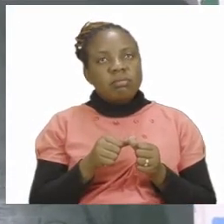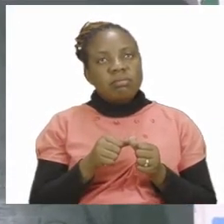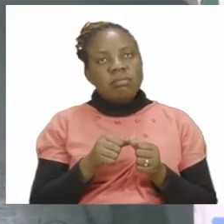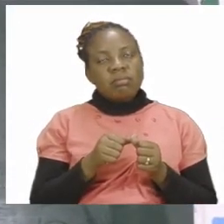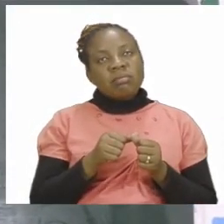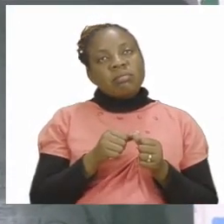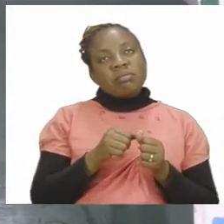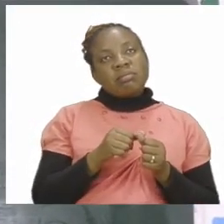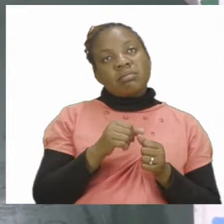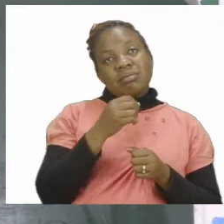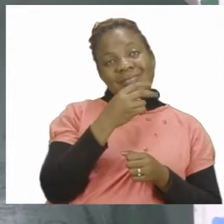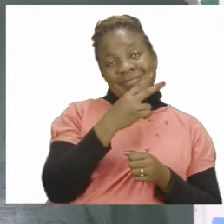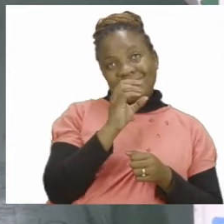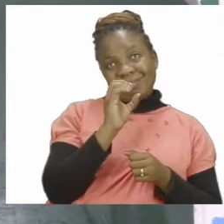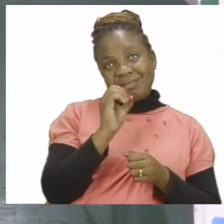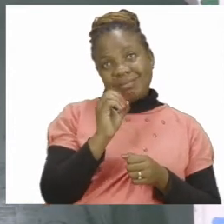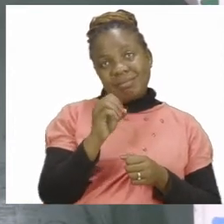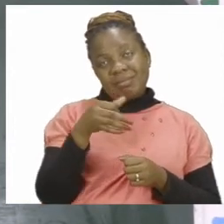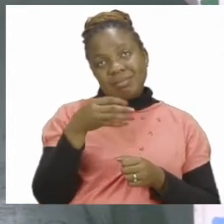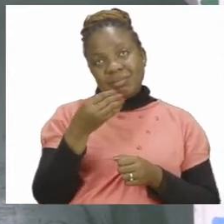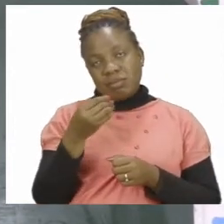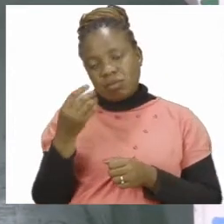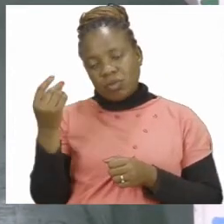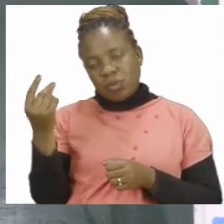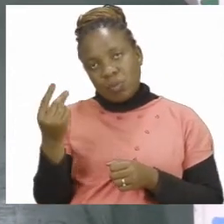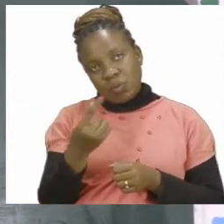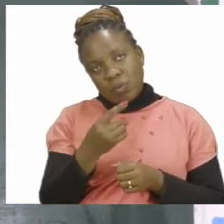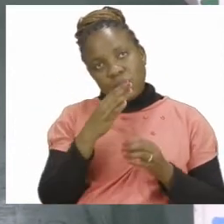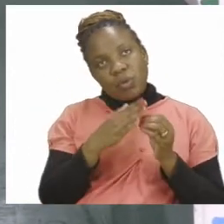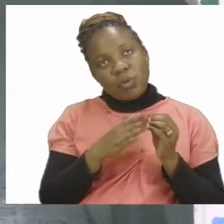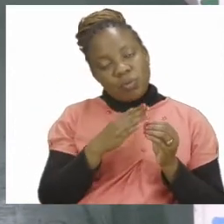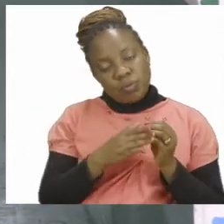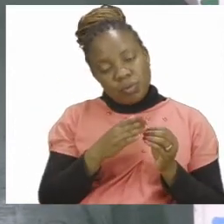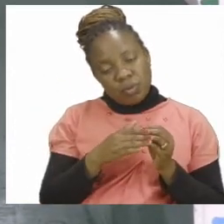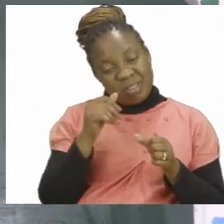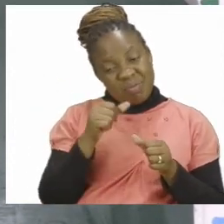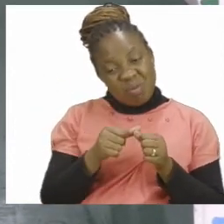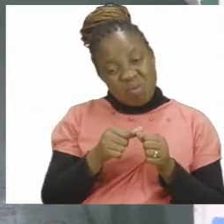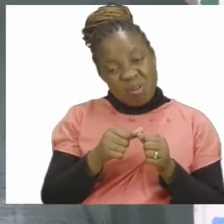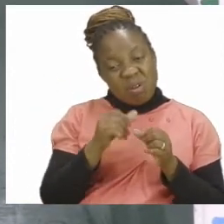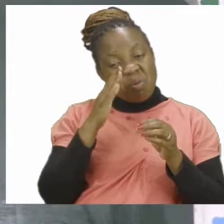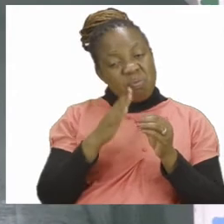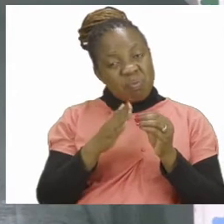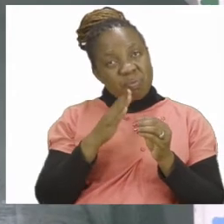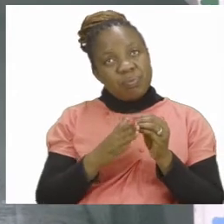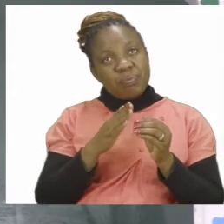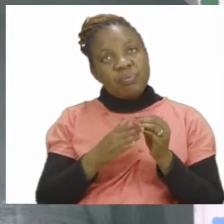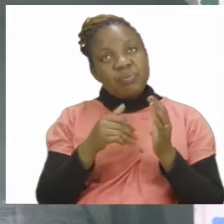20 Namibian dollars and you bought a loaf of bread. Do you remember the price for the loaf of